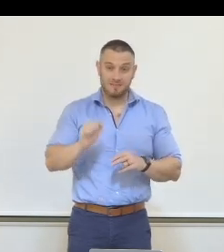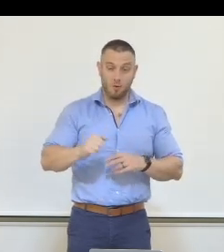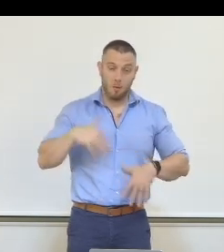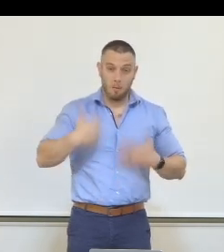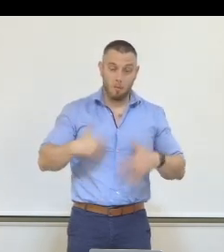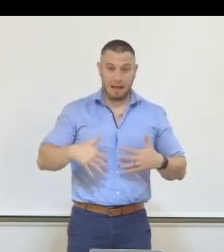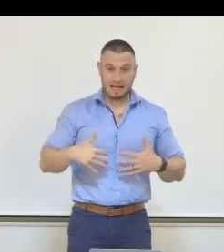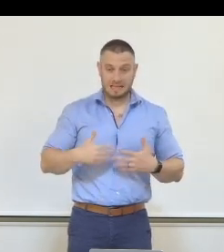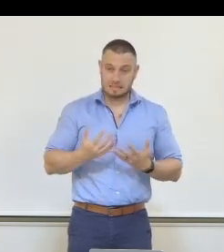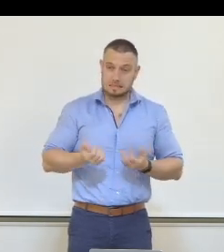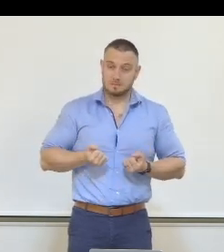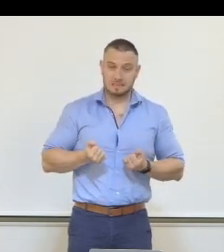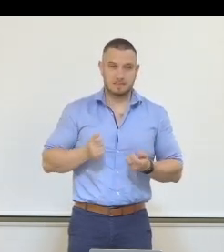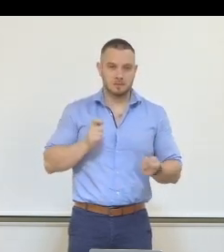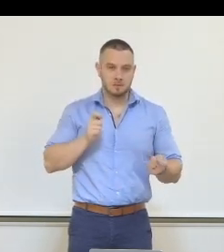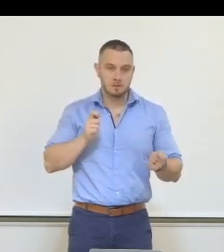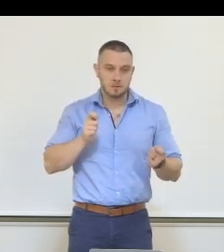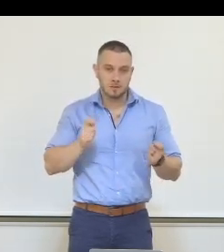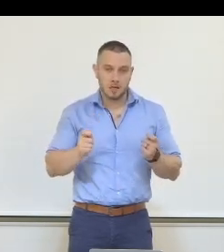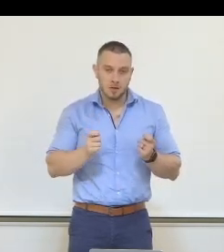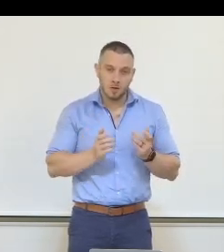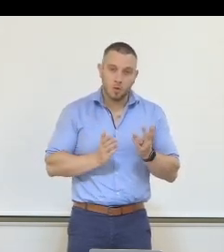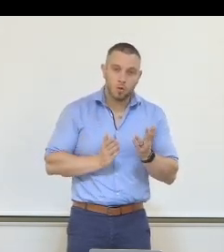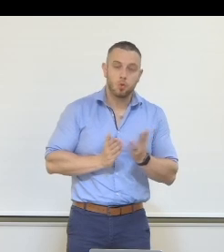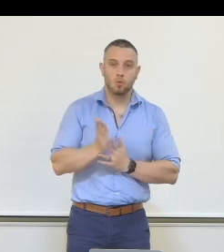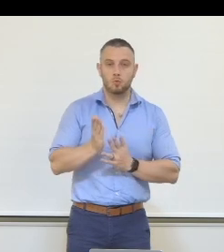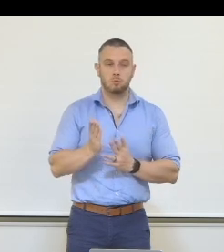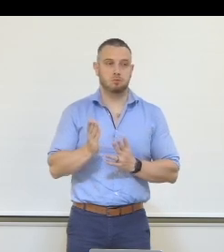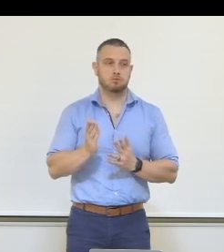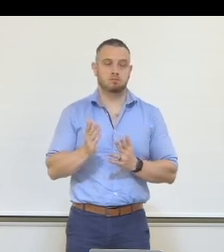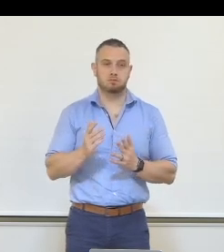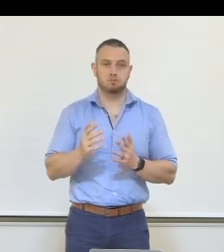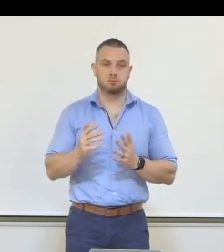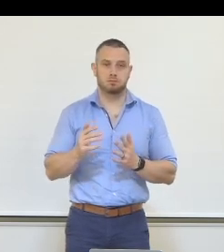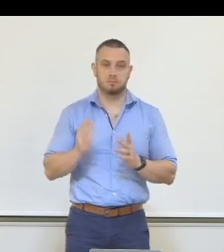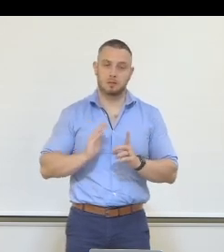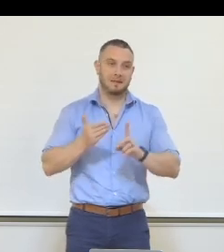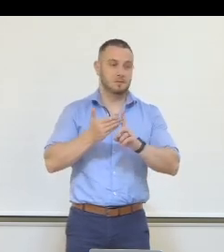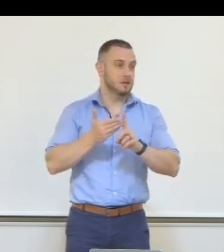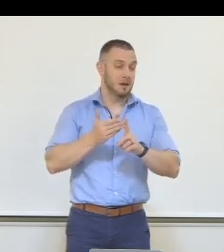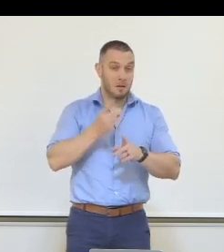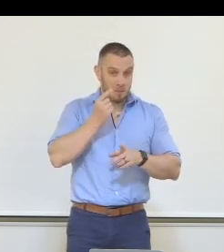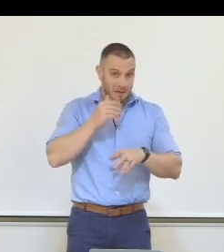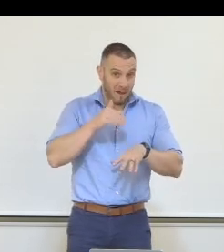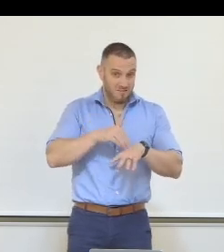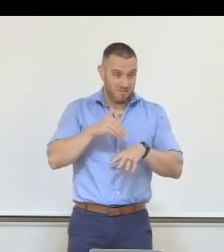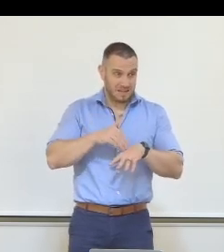tolerance evolves during the mission or during the trip, well, it could have some